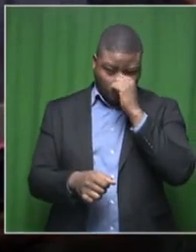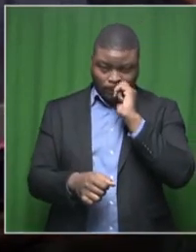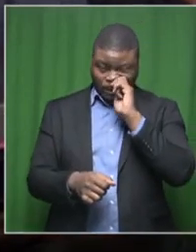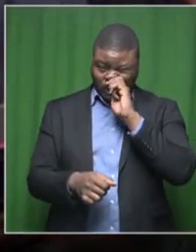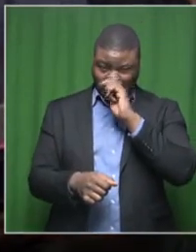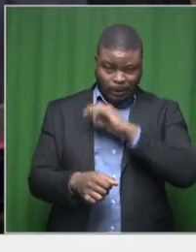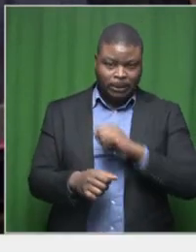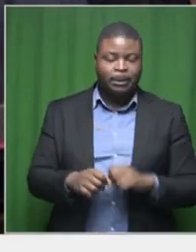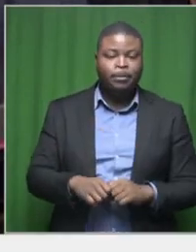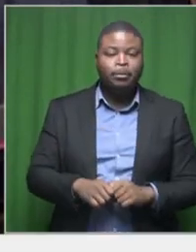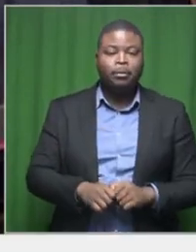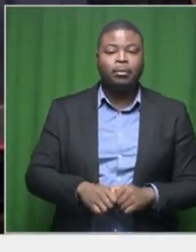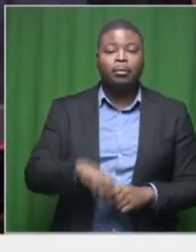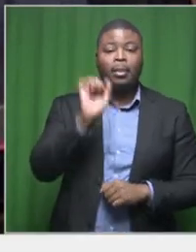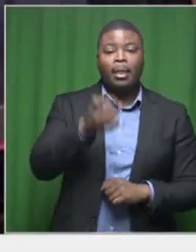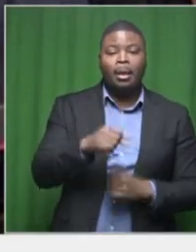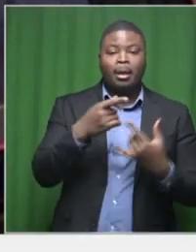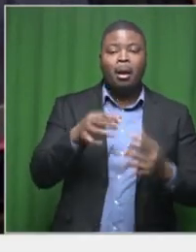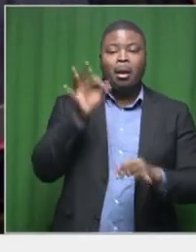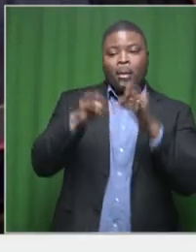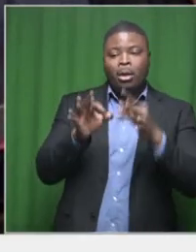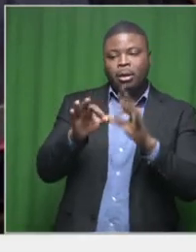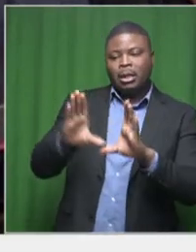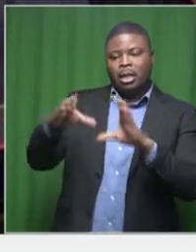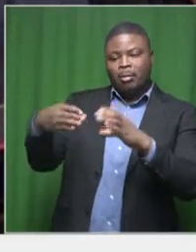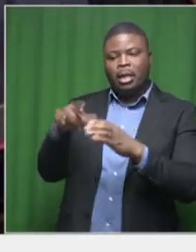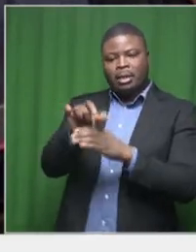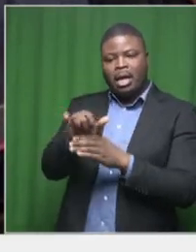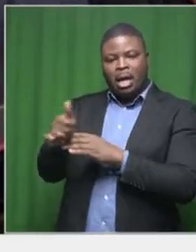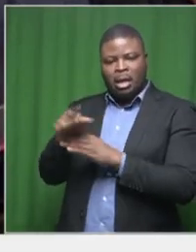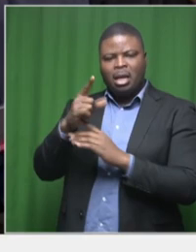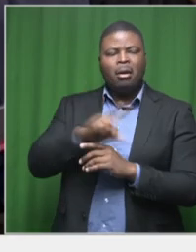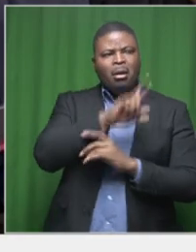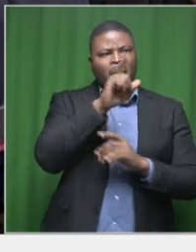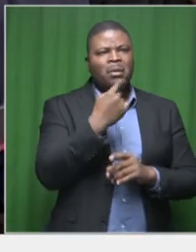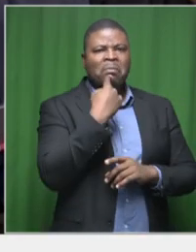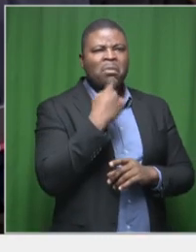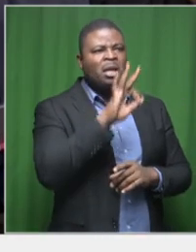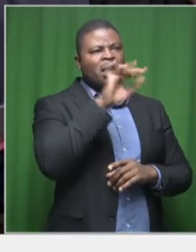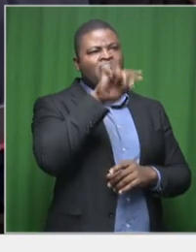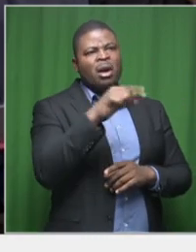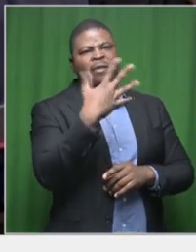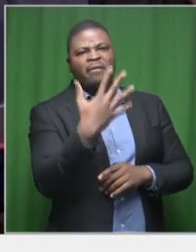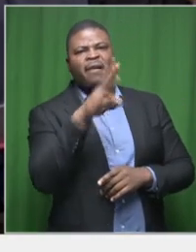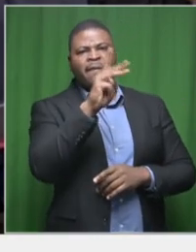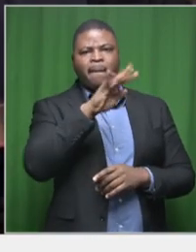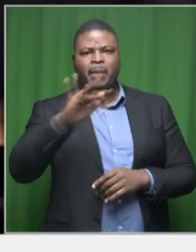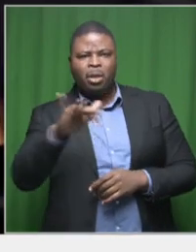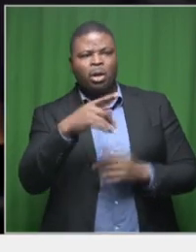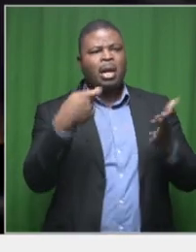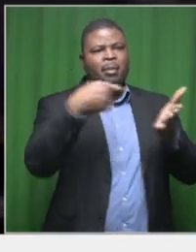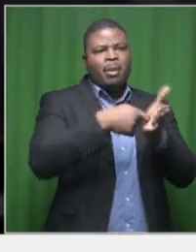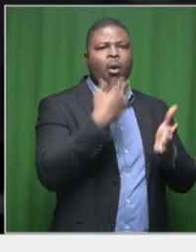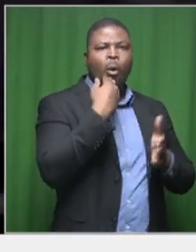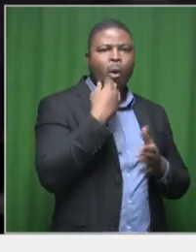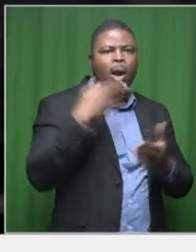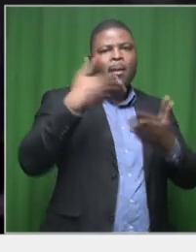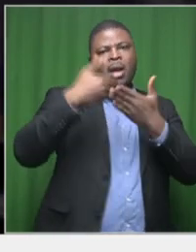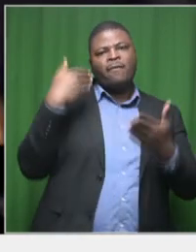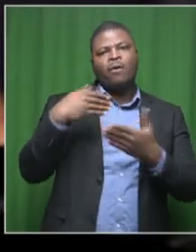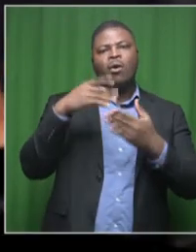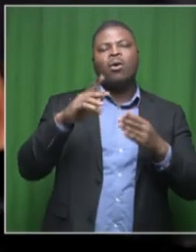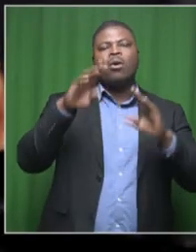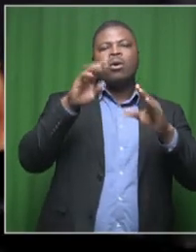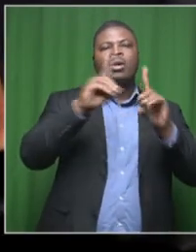Opposition parties are demanding answers on the 3.5 million rand paid for Pule Tate Makgoe's funeral. The DA